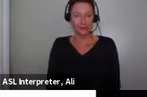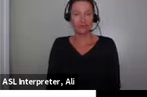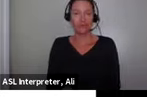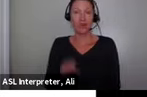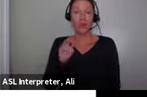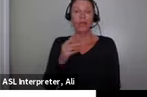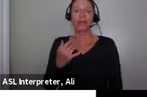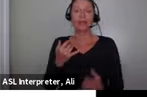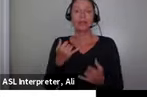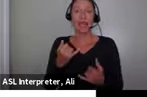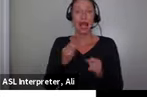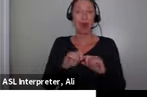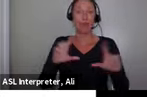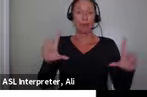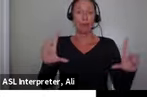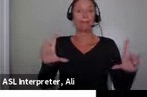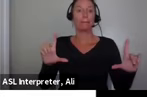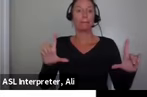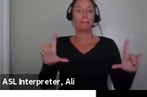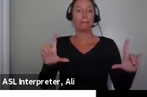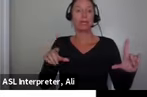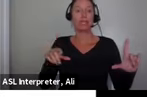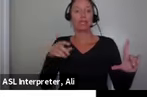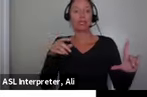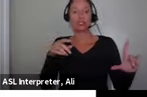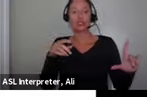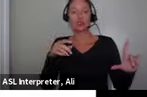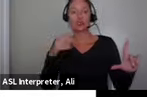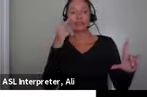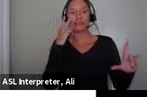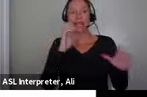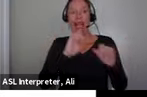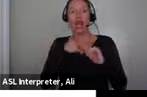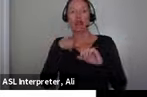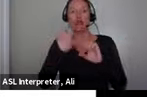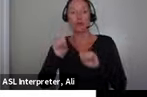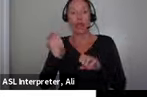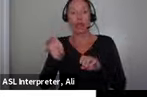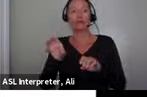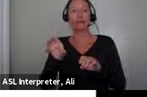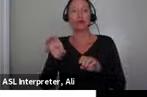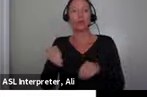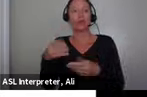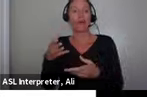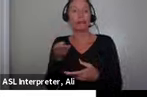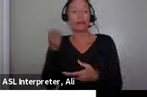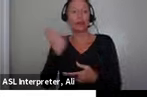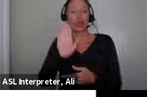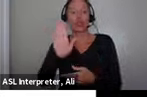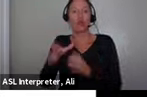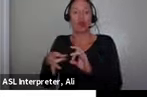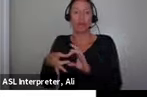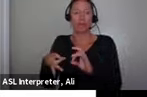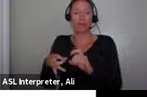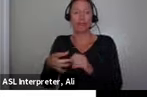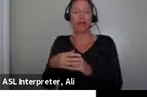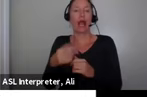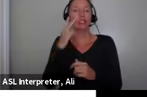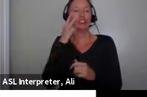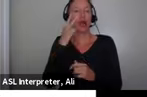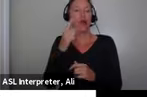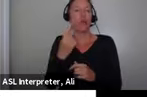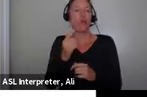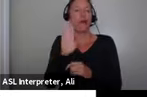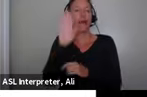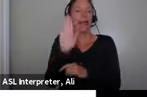Okay, I've put on the screen again how to provide input. And I did see a hand go up and come down a few